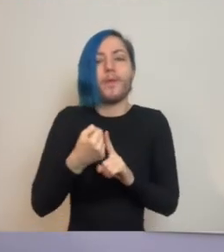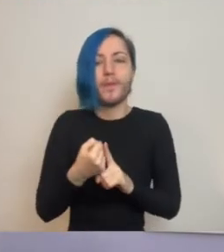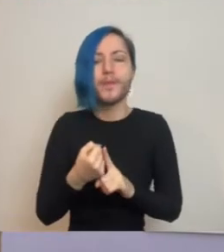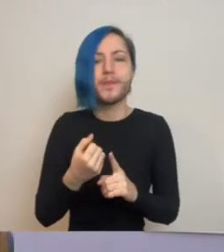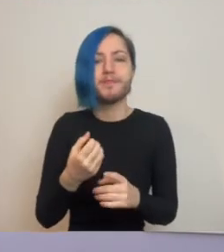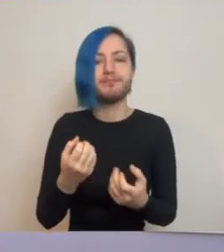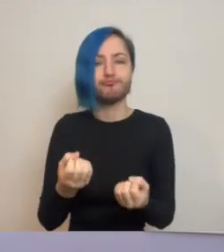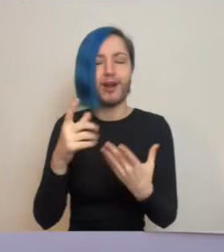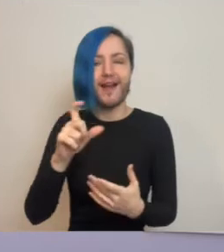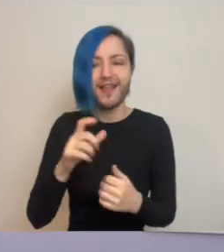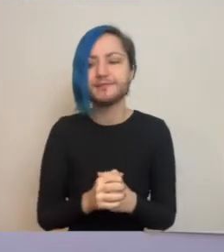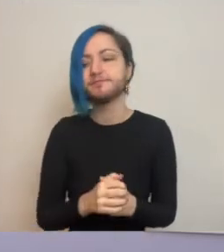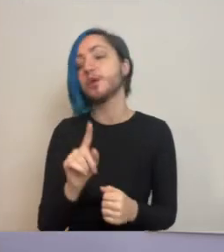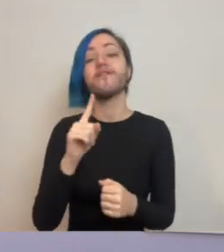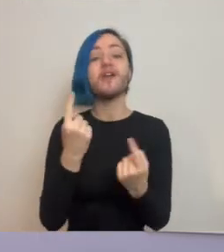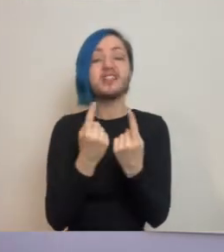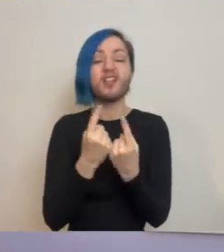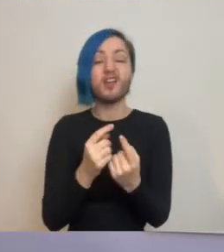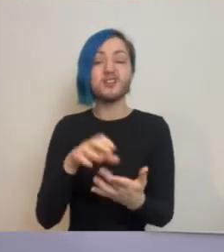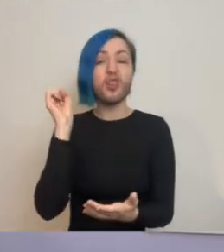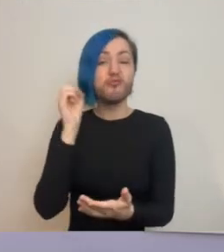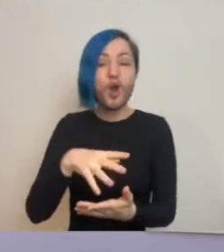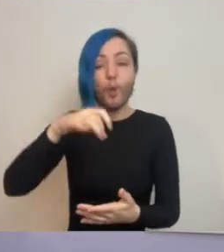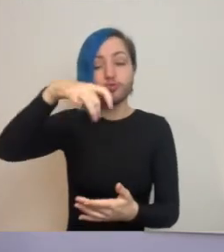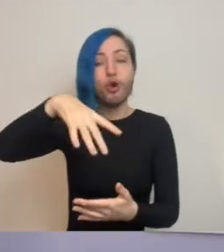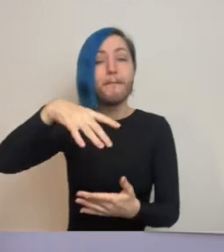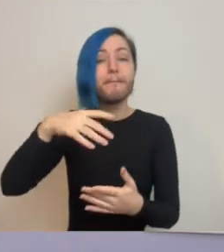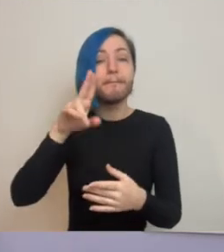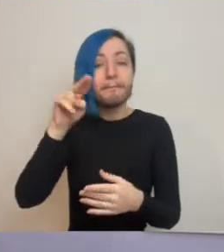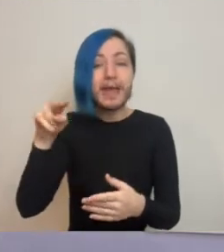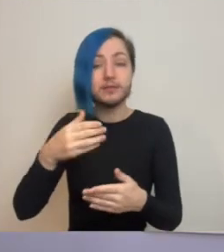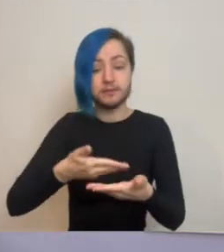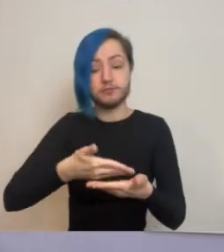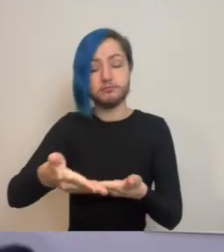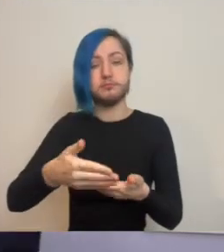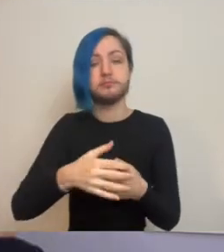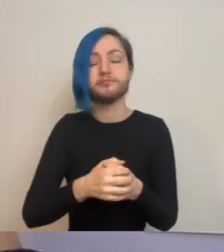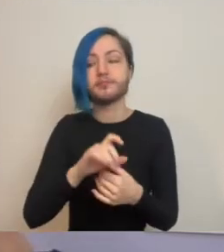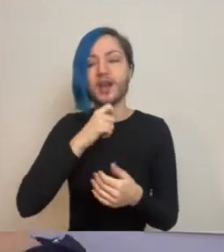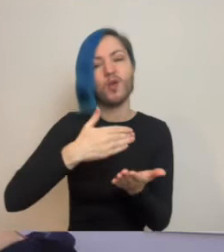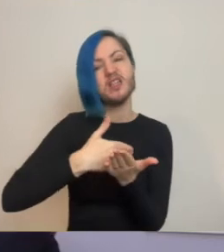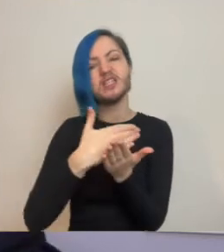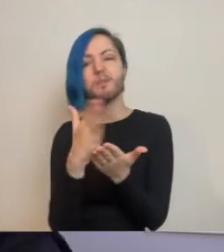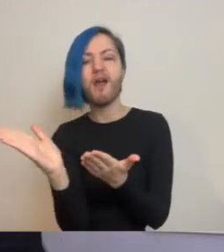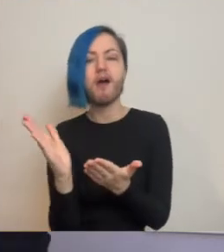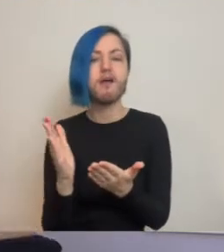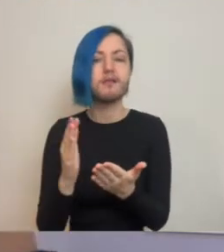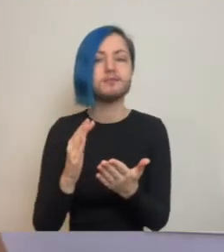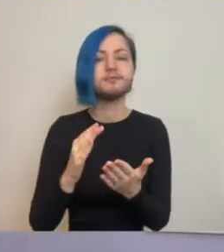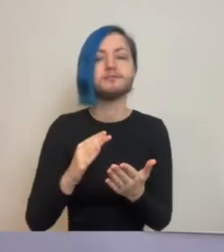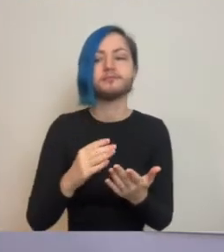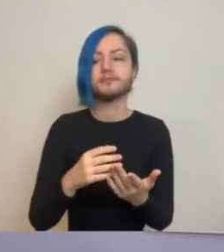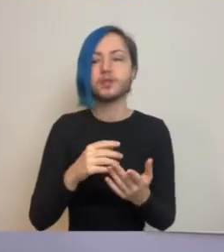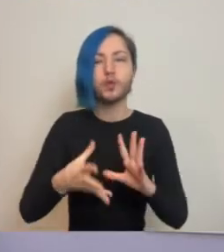thing I'm going to do is literally sort of throw or drop some paint onto the paper, and I'm going to smear it. So I'm going to make a bit of